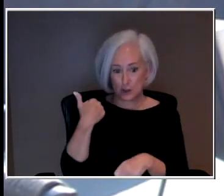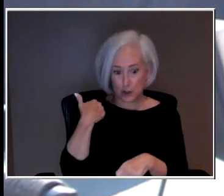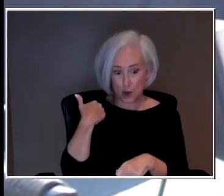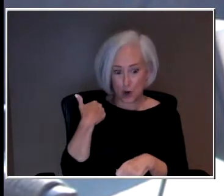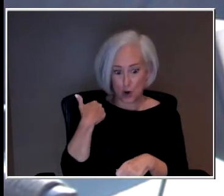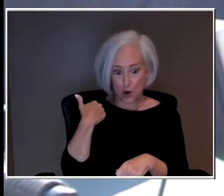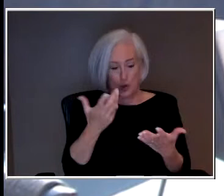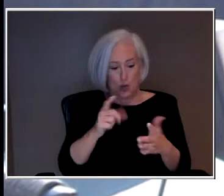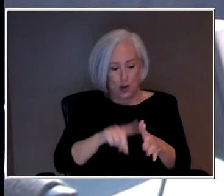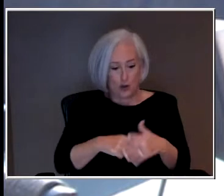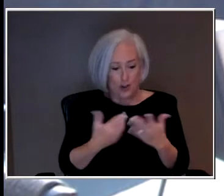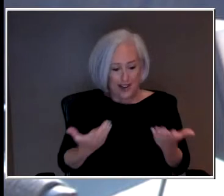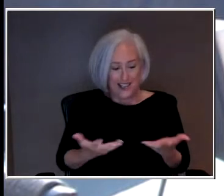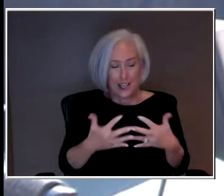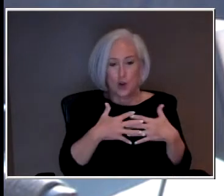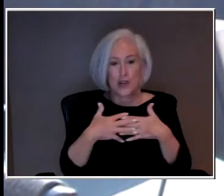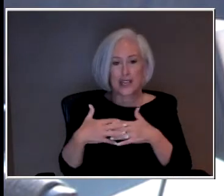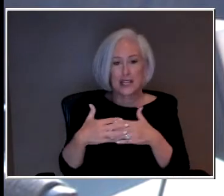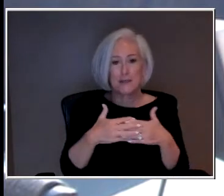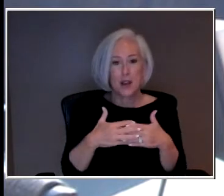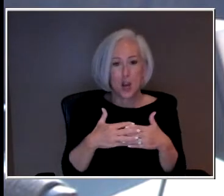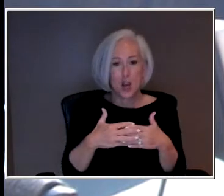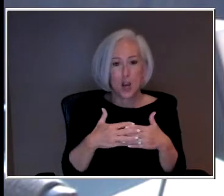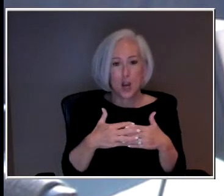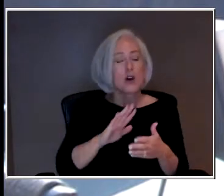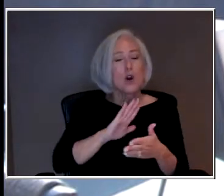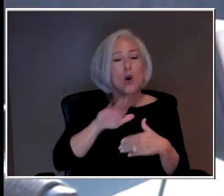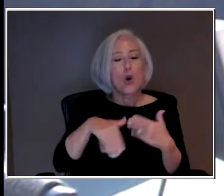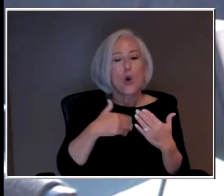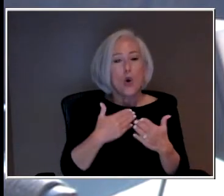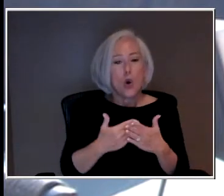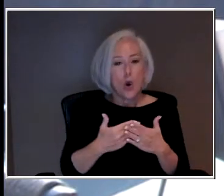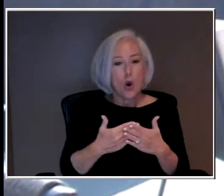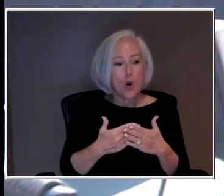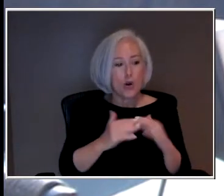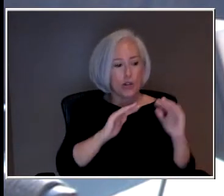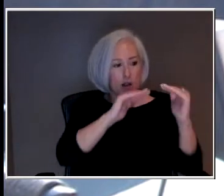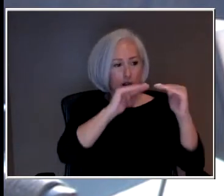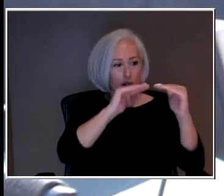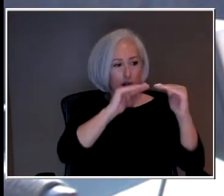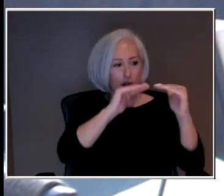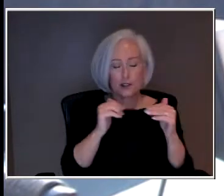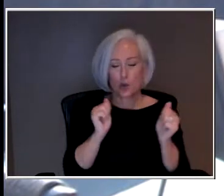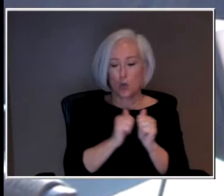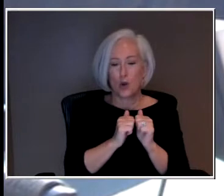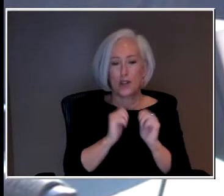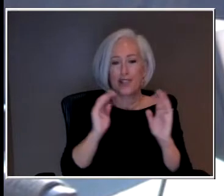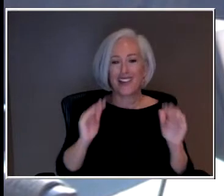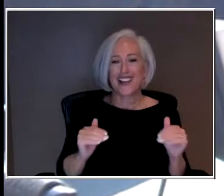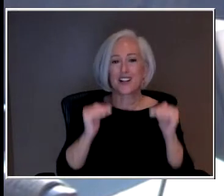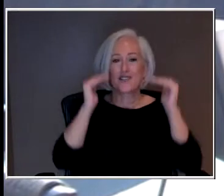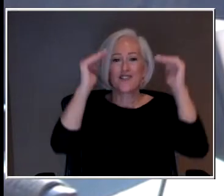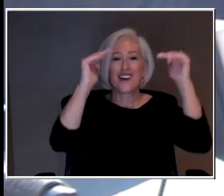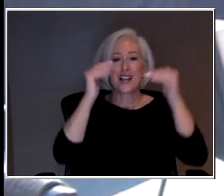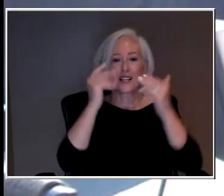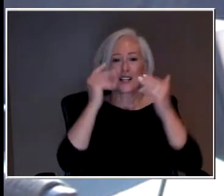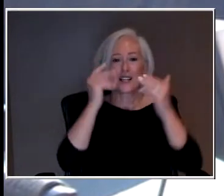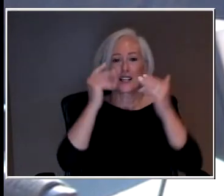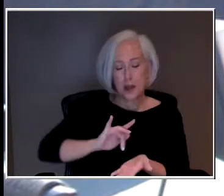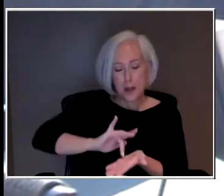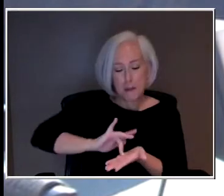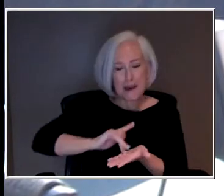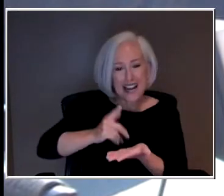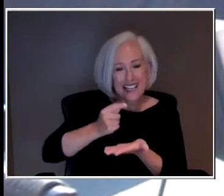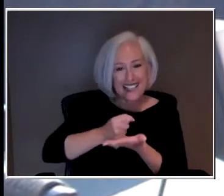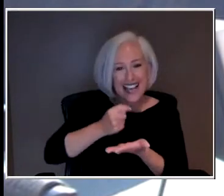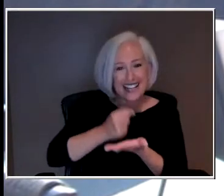States, all our clinician colleagues on these advanced therapies. This space or, medical technology, it moves